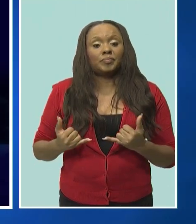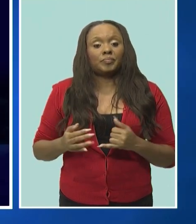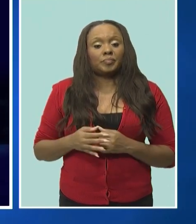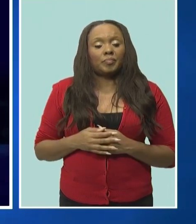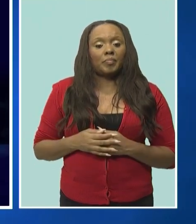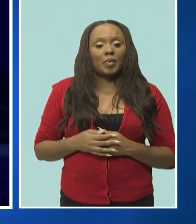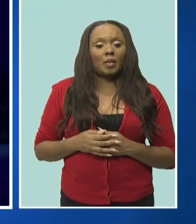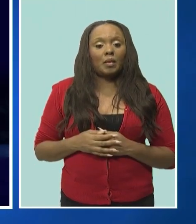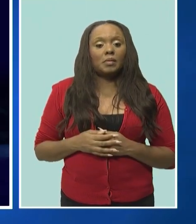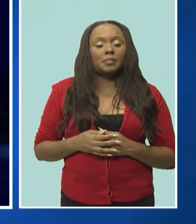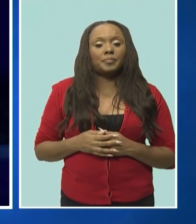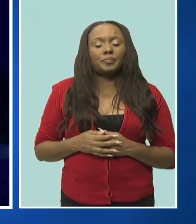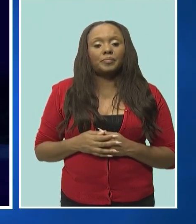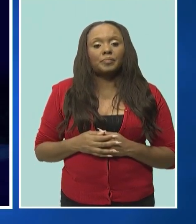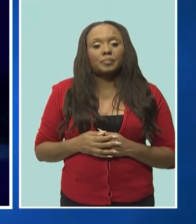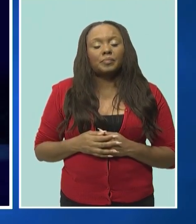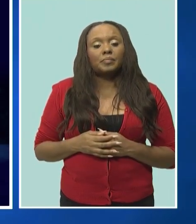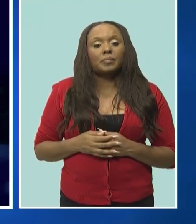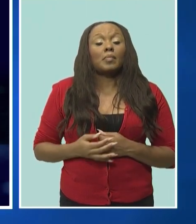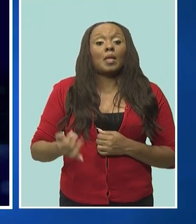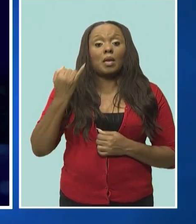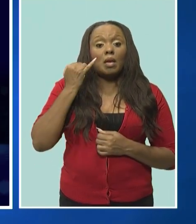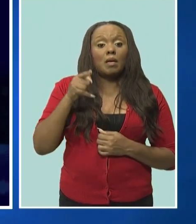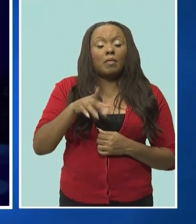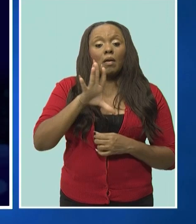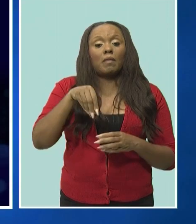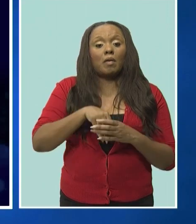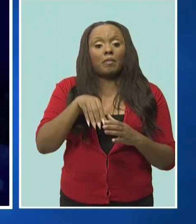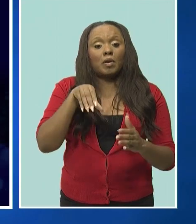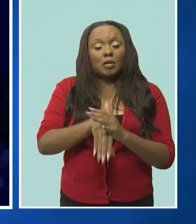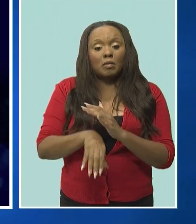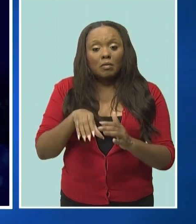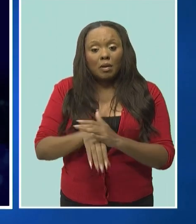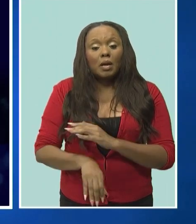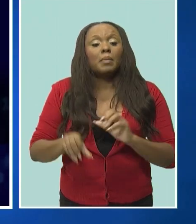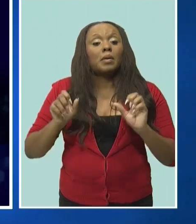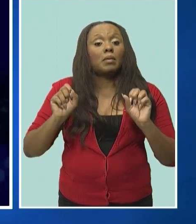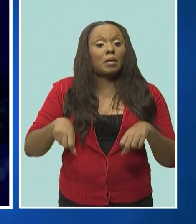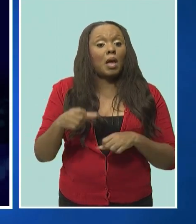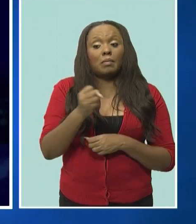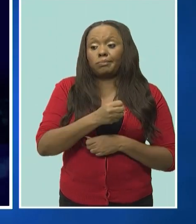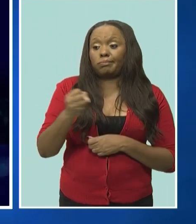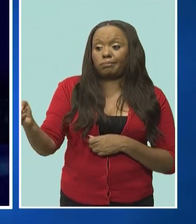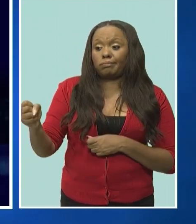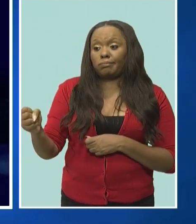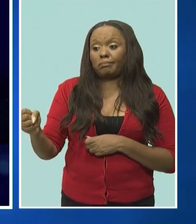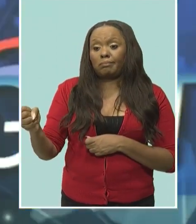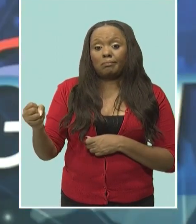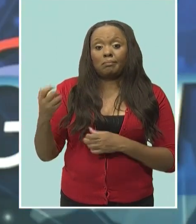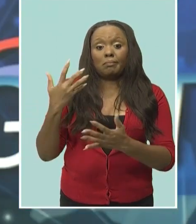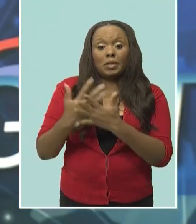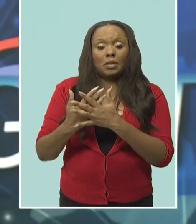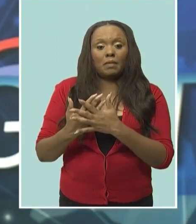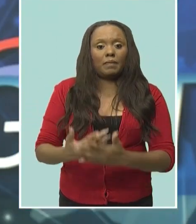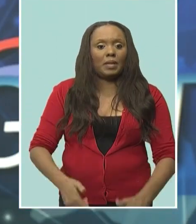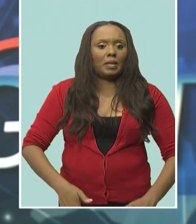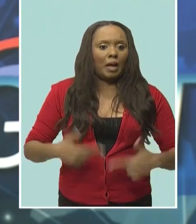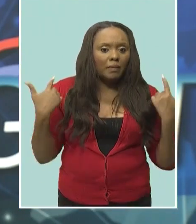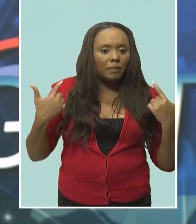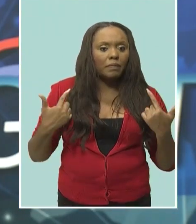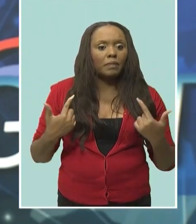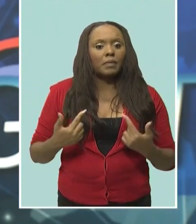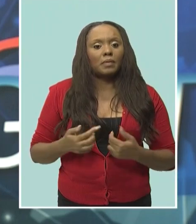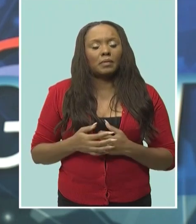individuals who commit firearm crimes can get as much as life imprisonment for the commission of those crimes. The Attorney